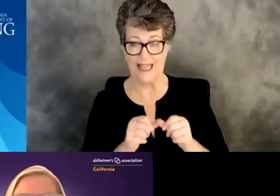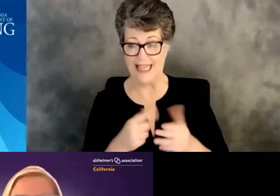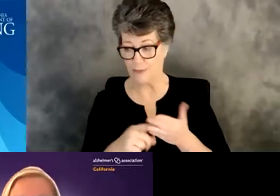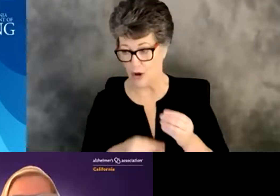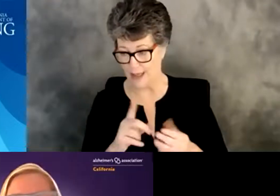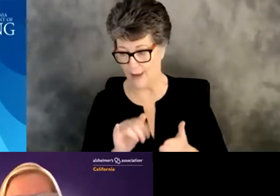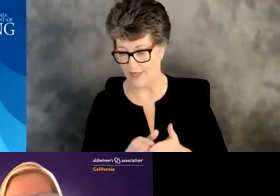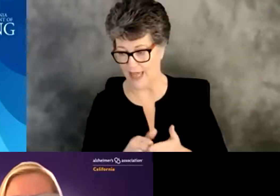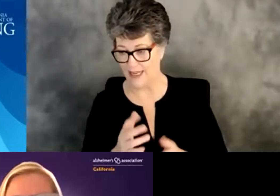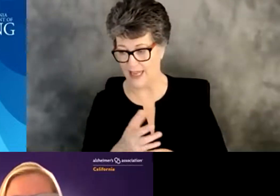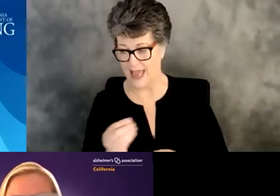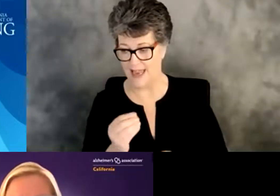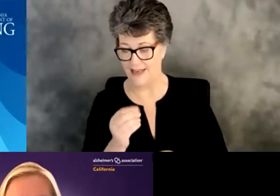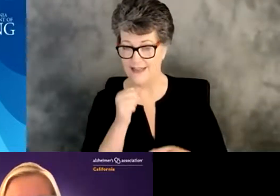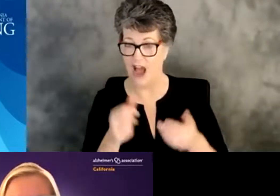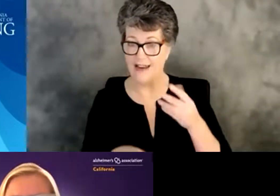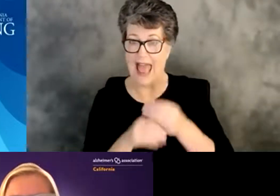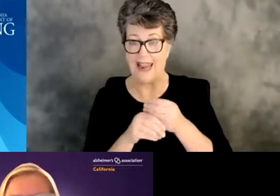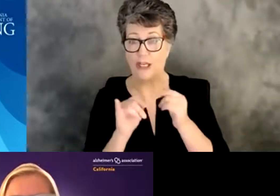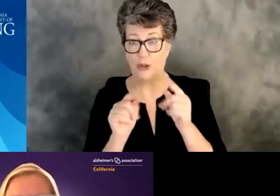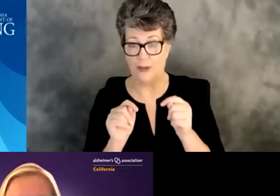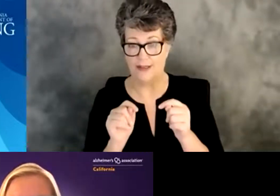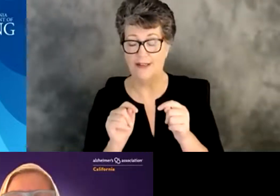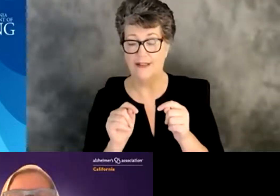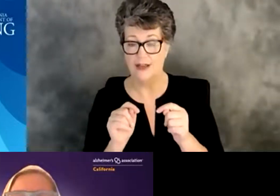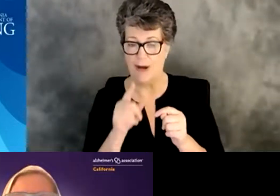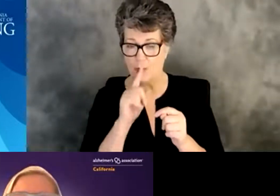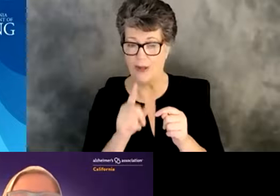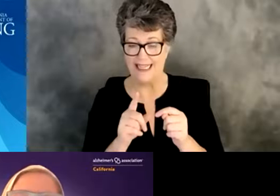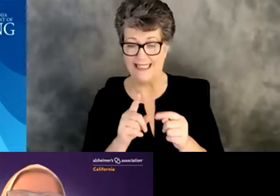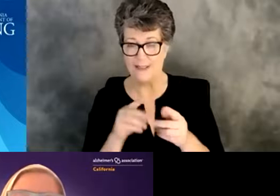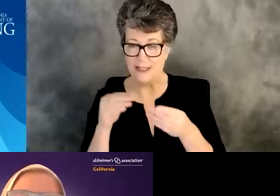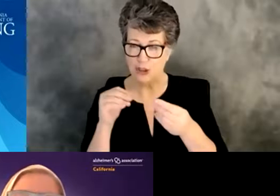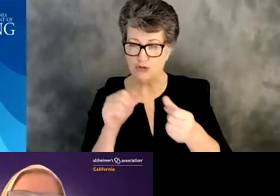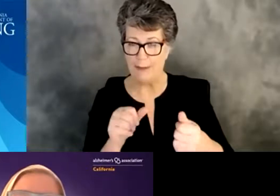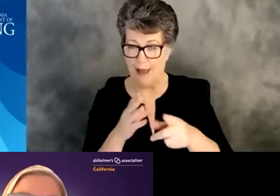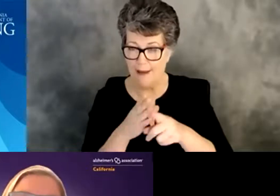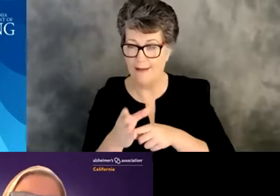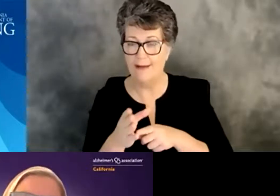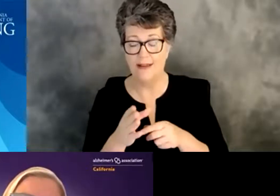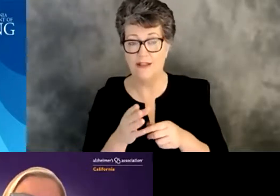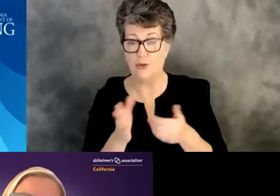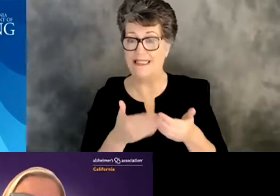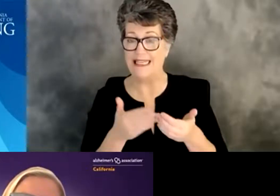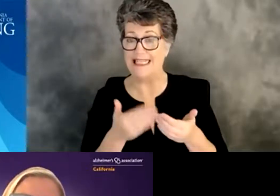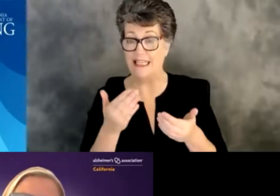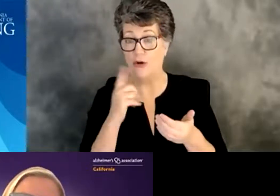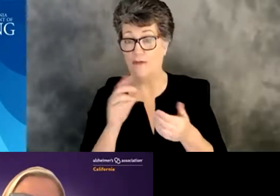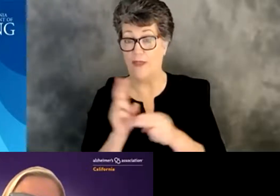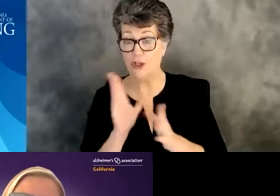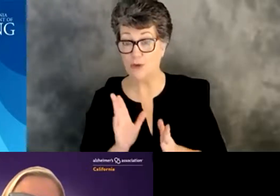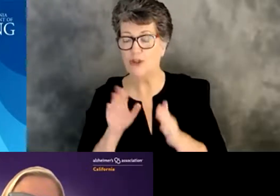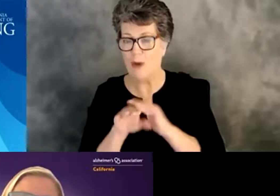that and not adding to it, and really trying to be streamlined so that it's easier for consumers to